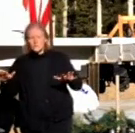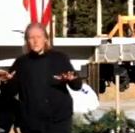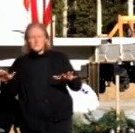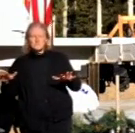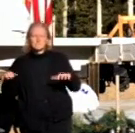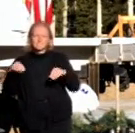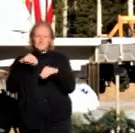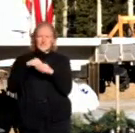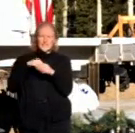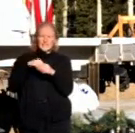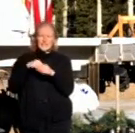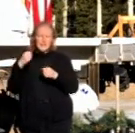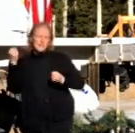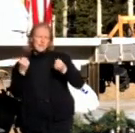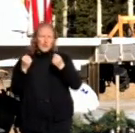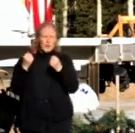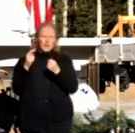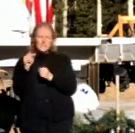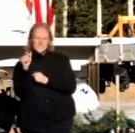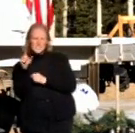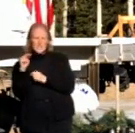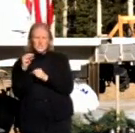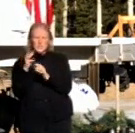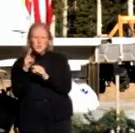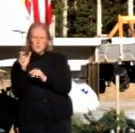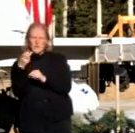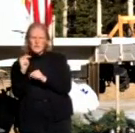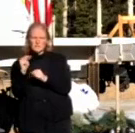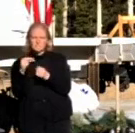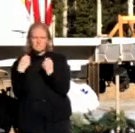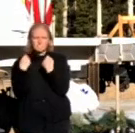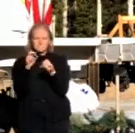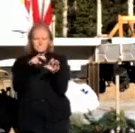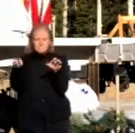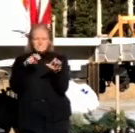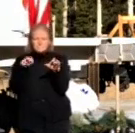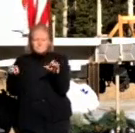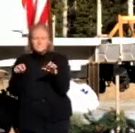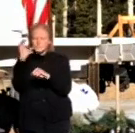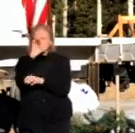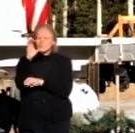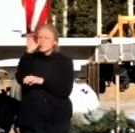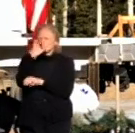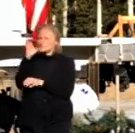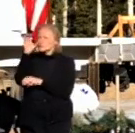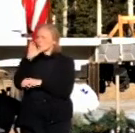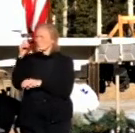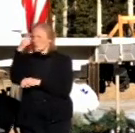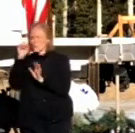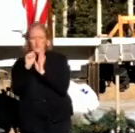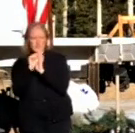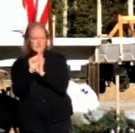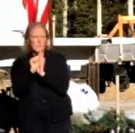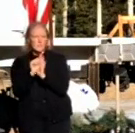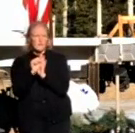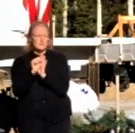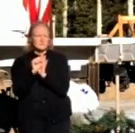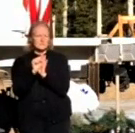trusty family station wagon. They're starting their hunt for the elusive symbol